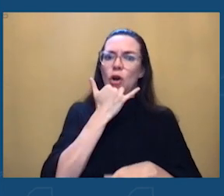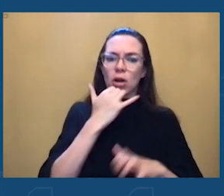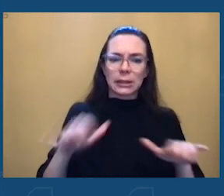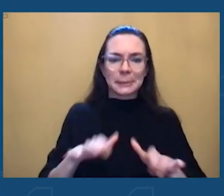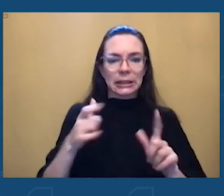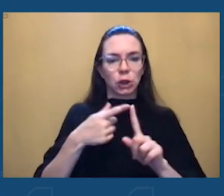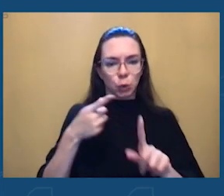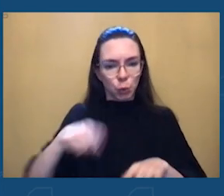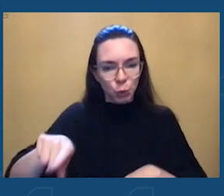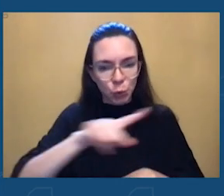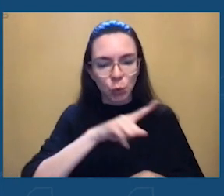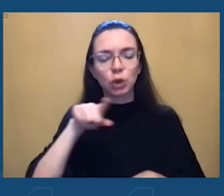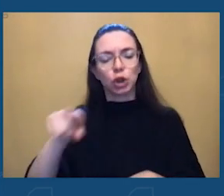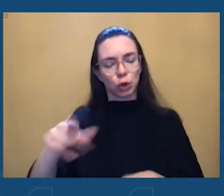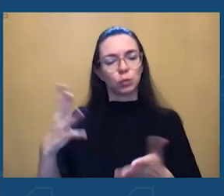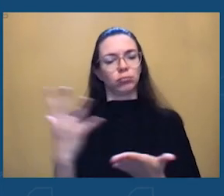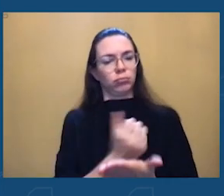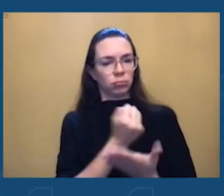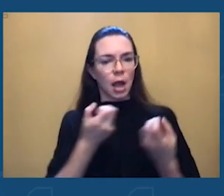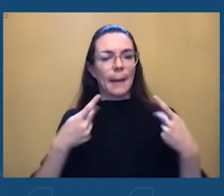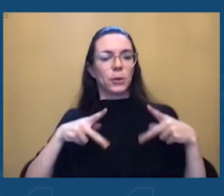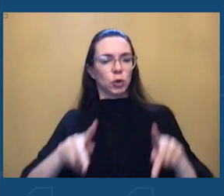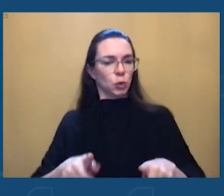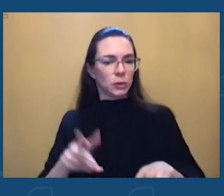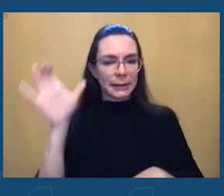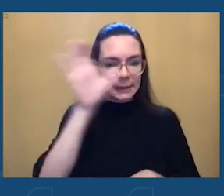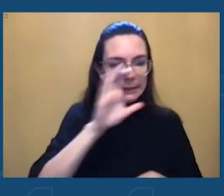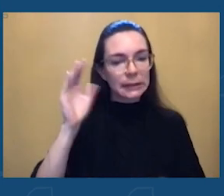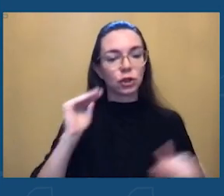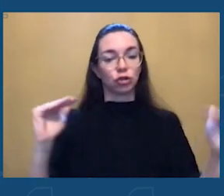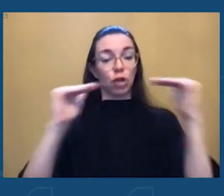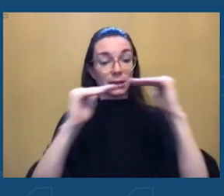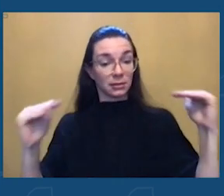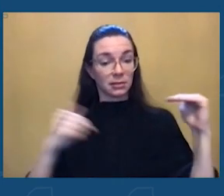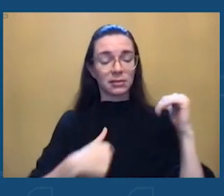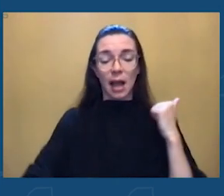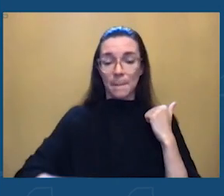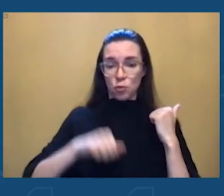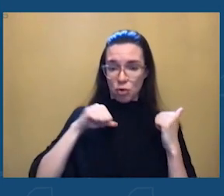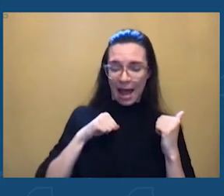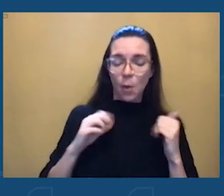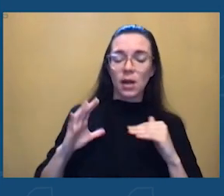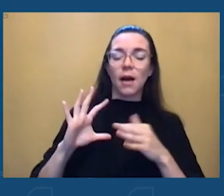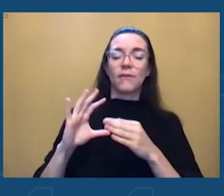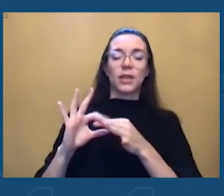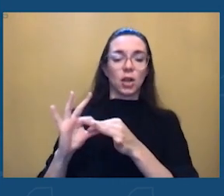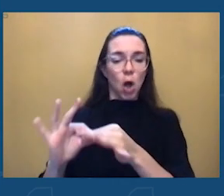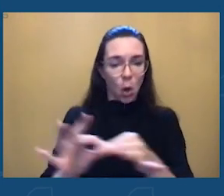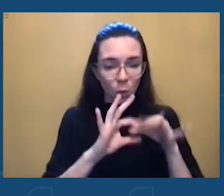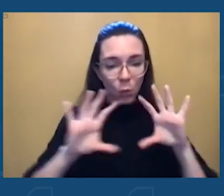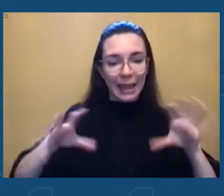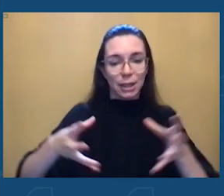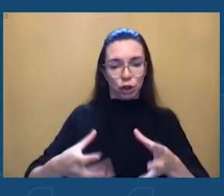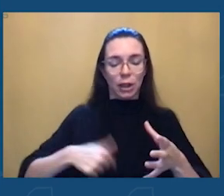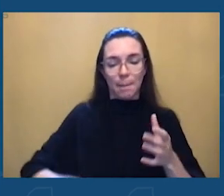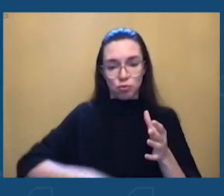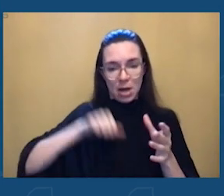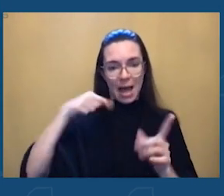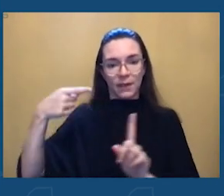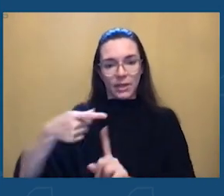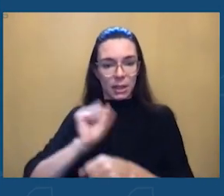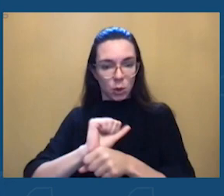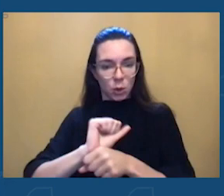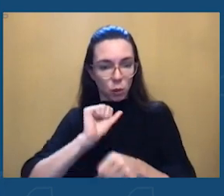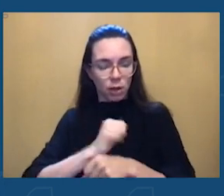an opportunity to seek justice. And I'm proud of the coalition, I'm proud of this work, and I'm so honored to be here